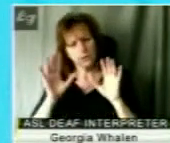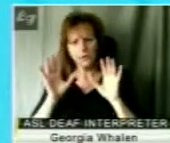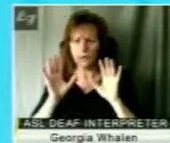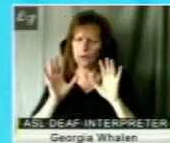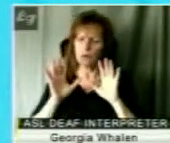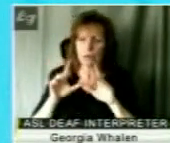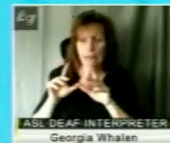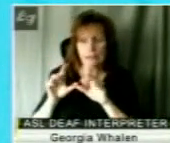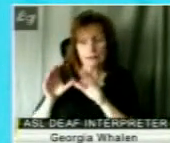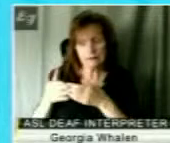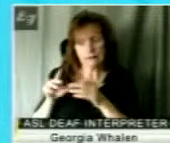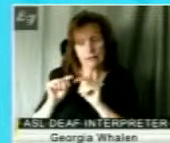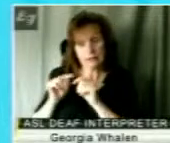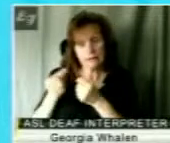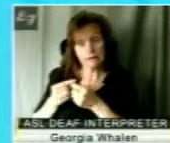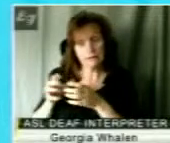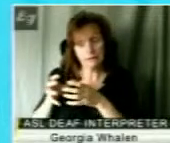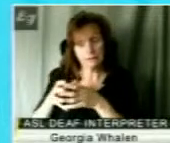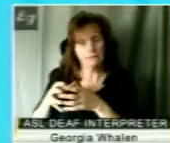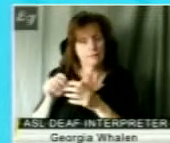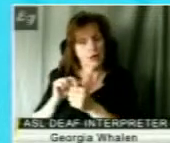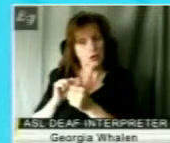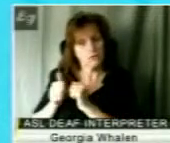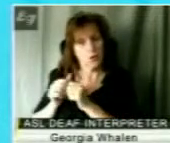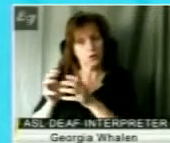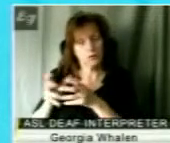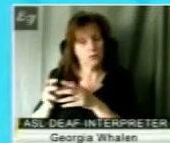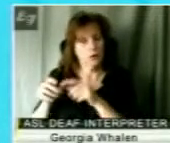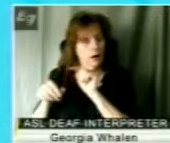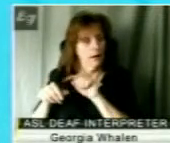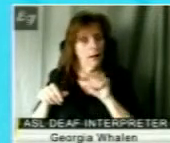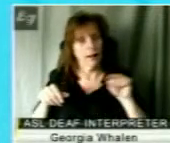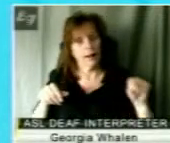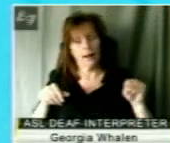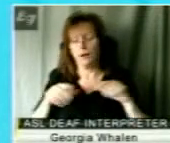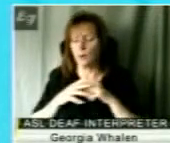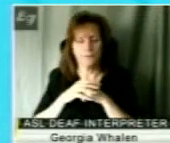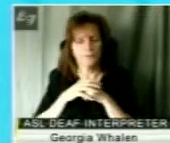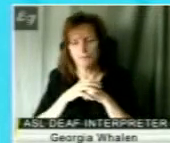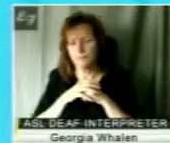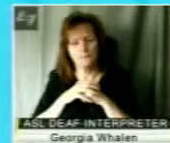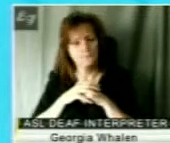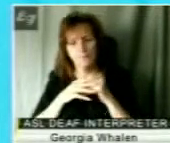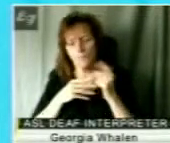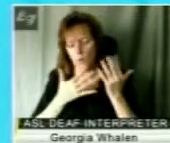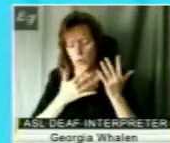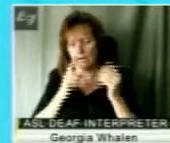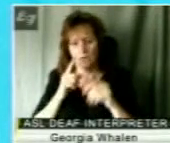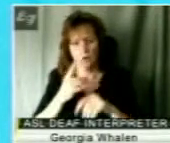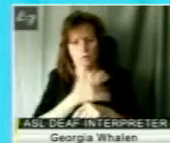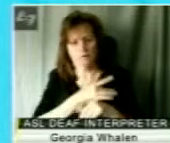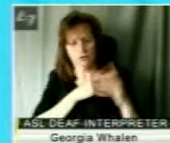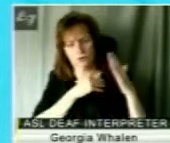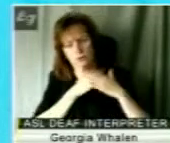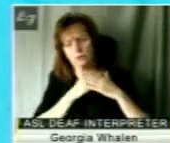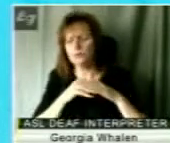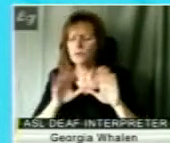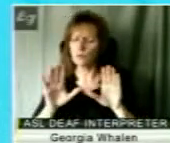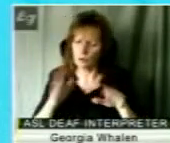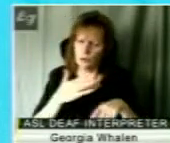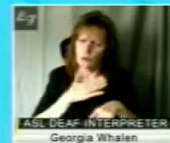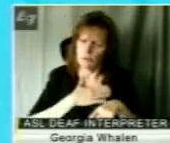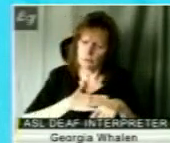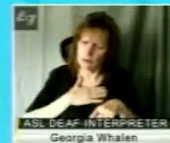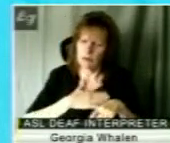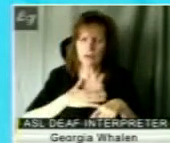sports are still being considered provincially, and so there's no announcements on that. And please just use our sports fields as